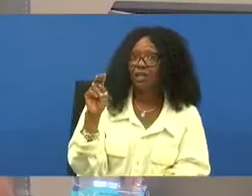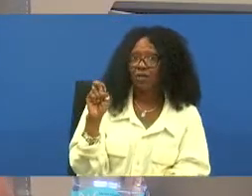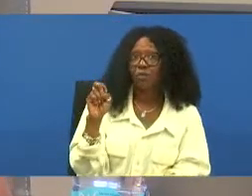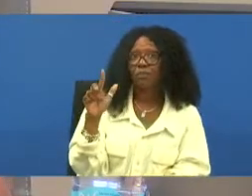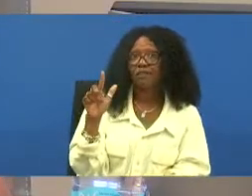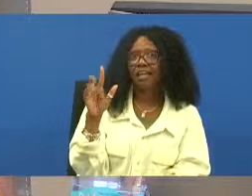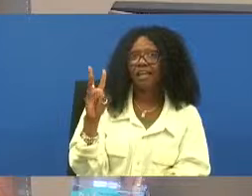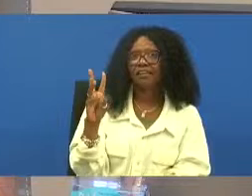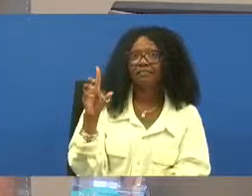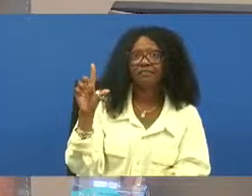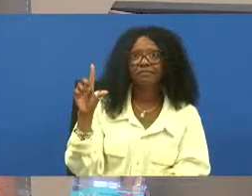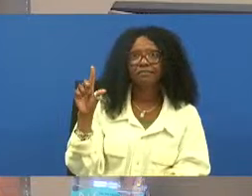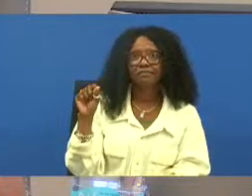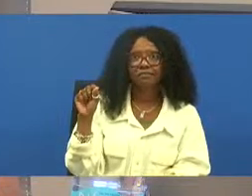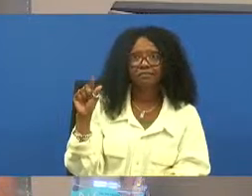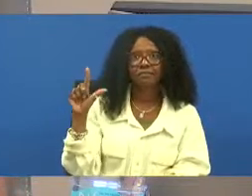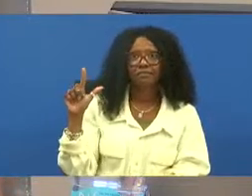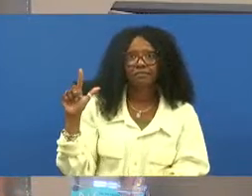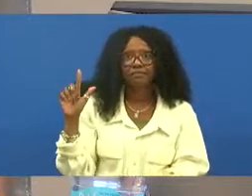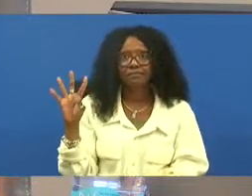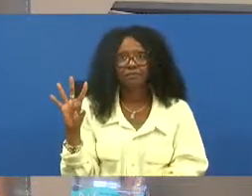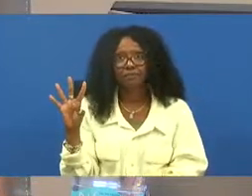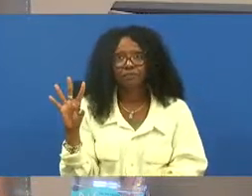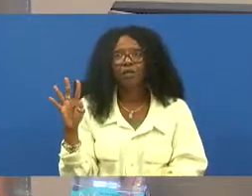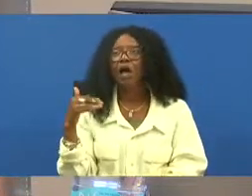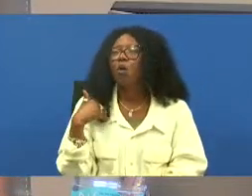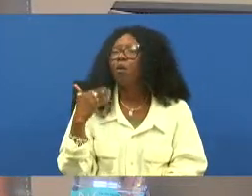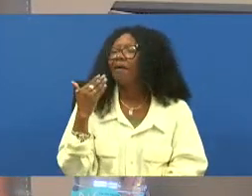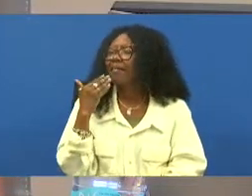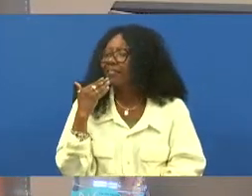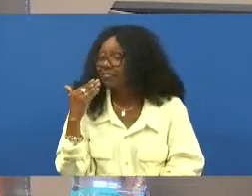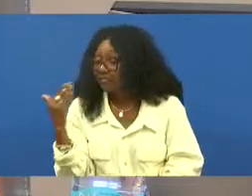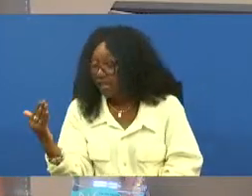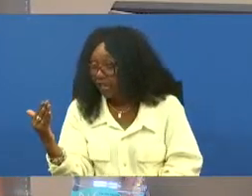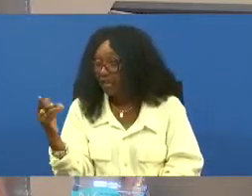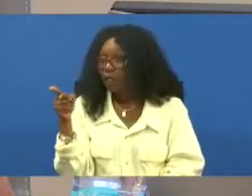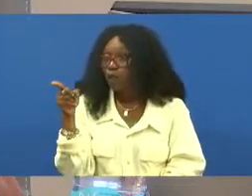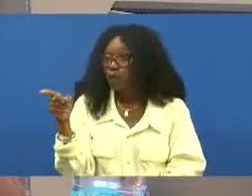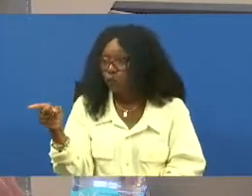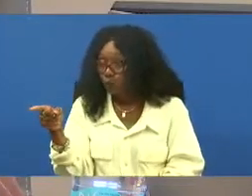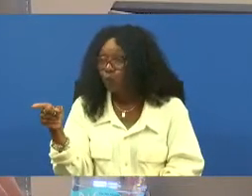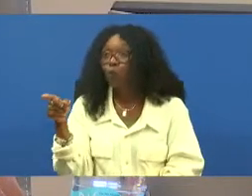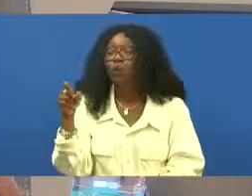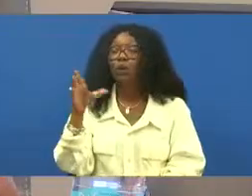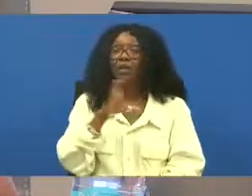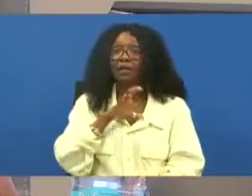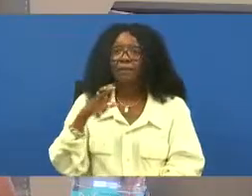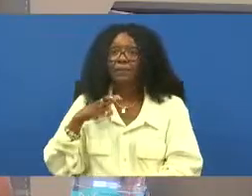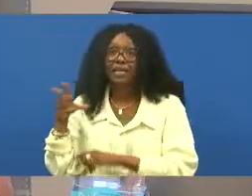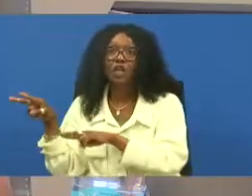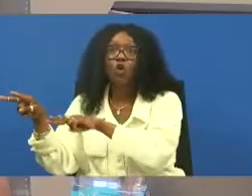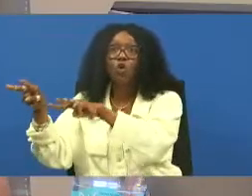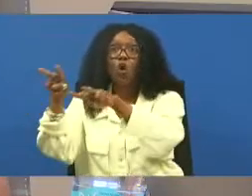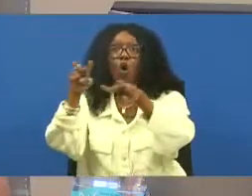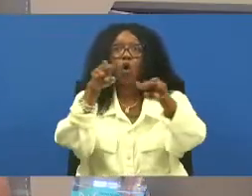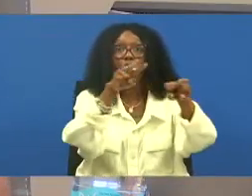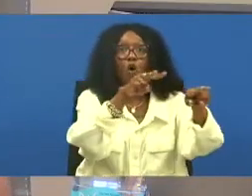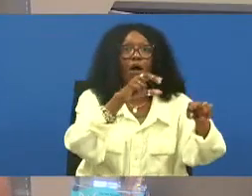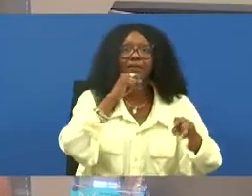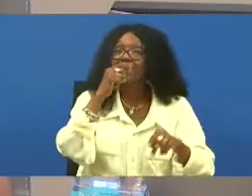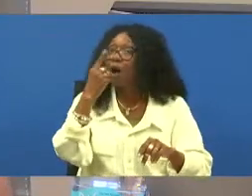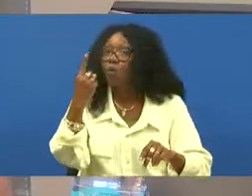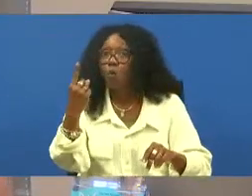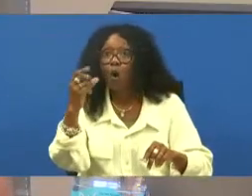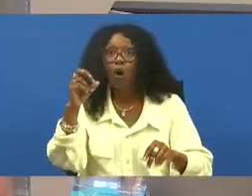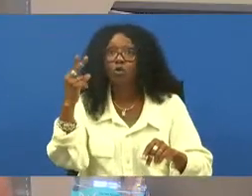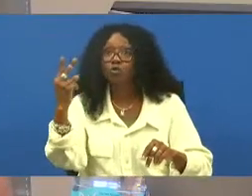to thank the Project Oversight Committee, not one, not two, but the